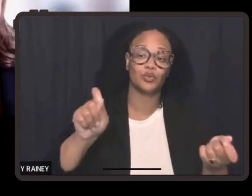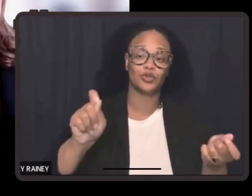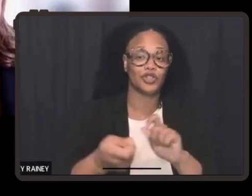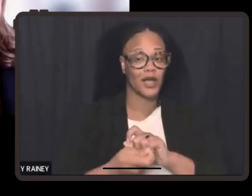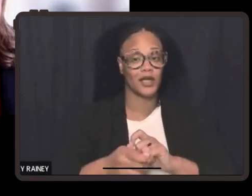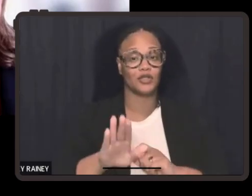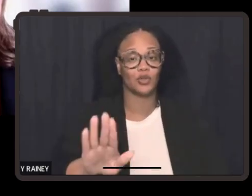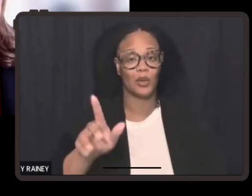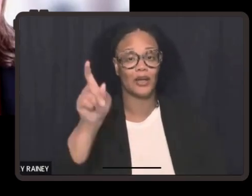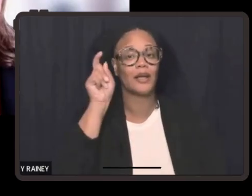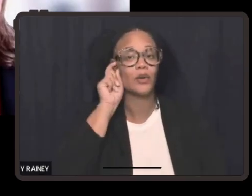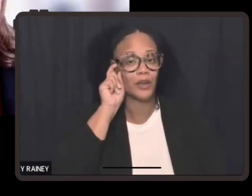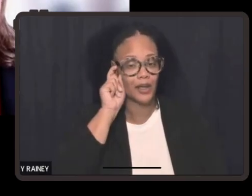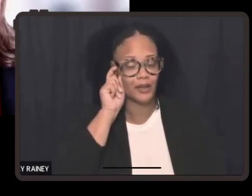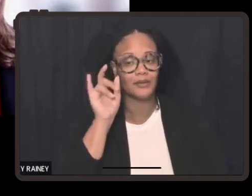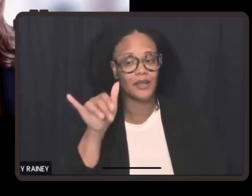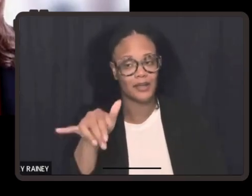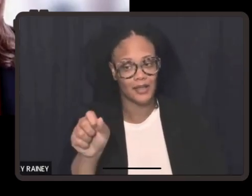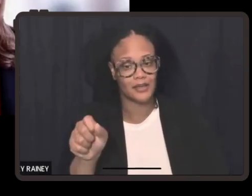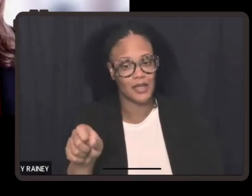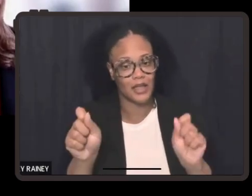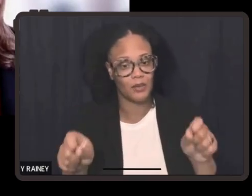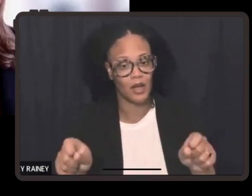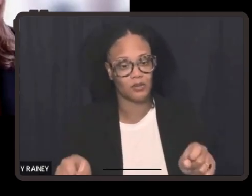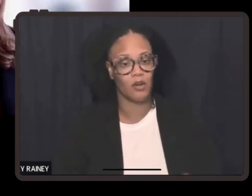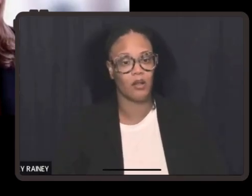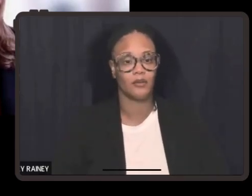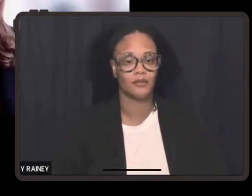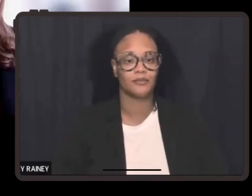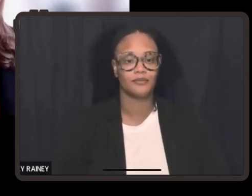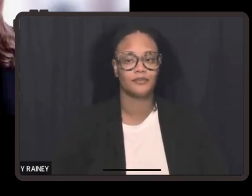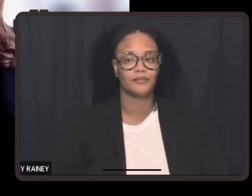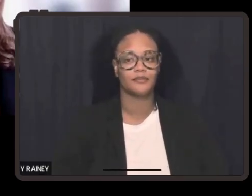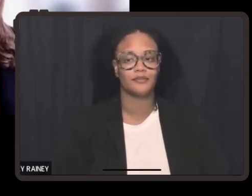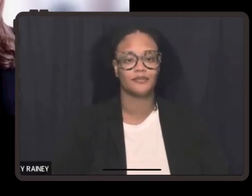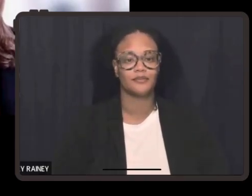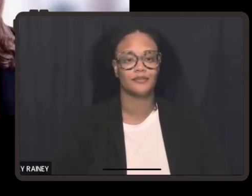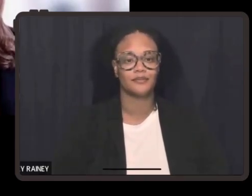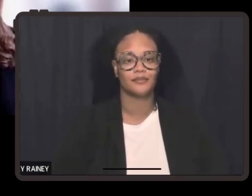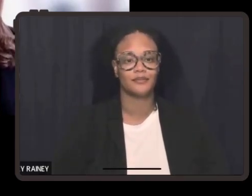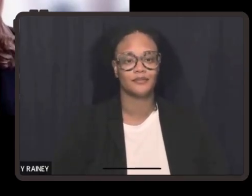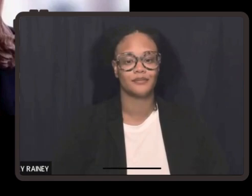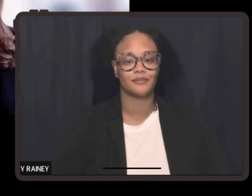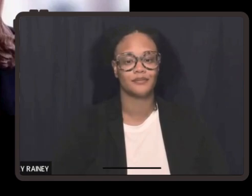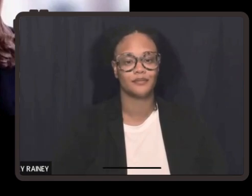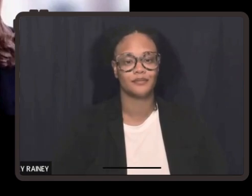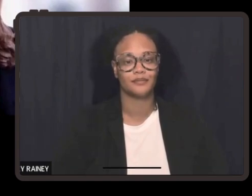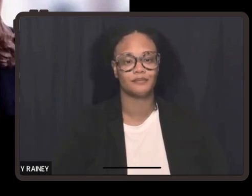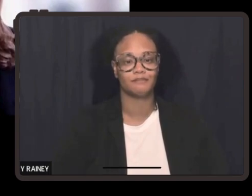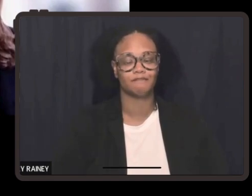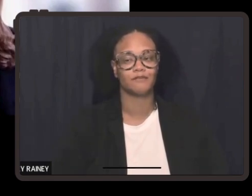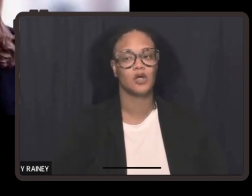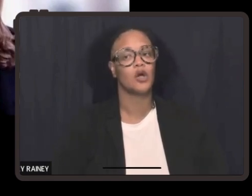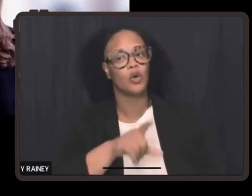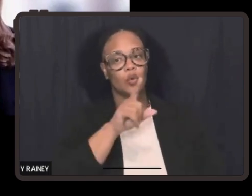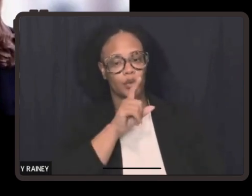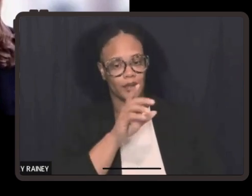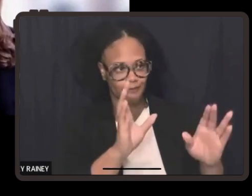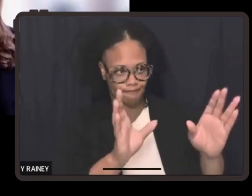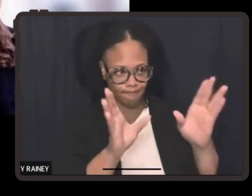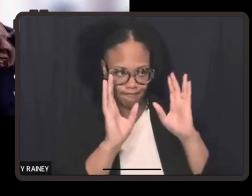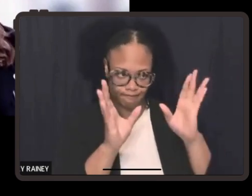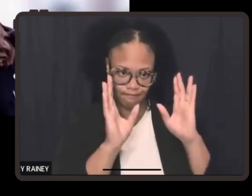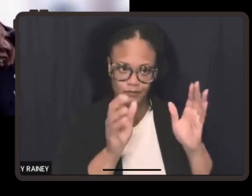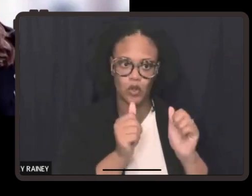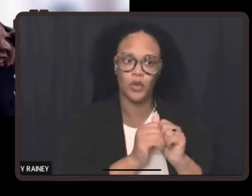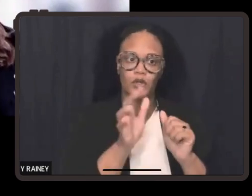could happen, yeah. And I think keeping a check on the hearing. I think the hearing still, we suggested vision and